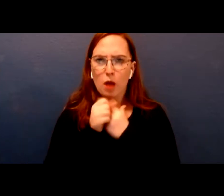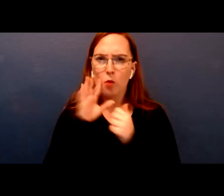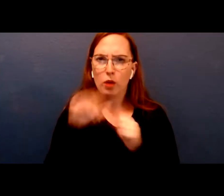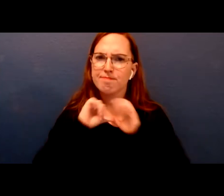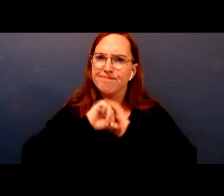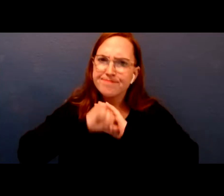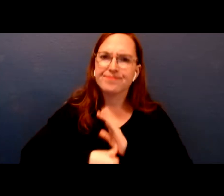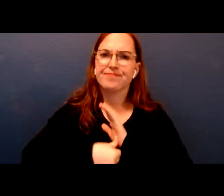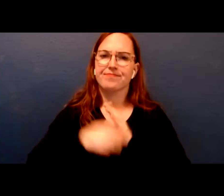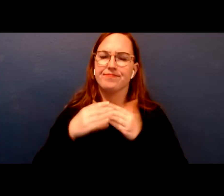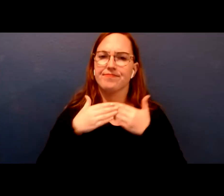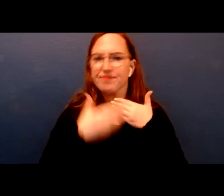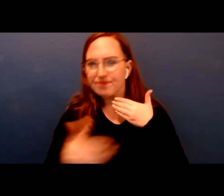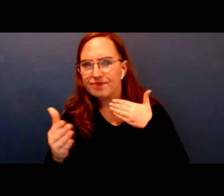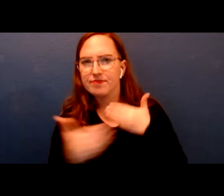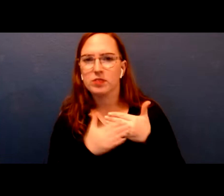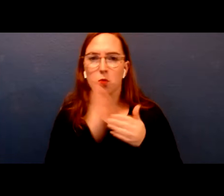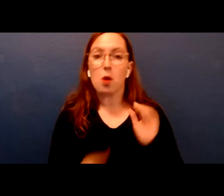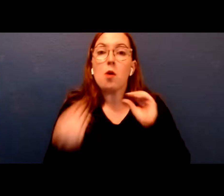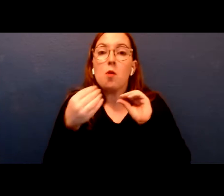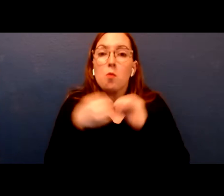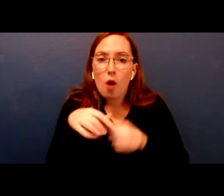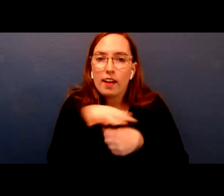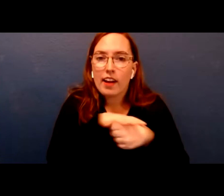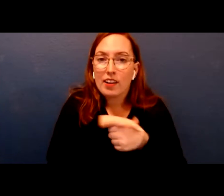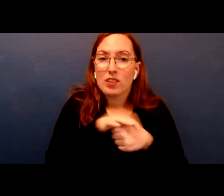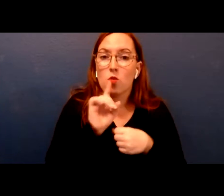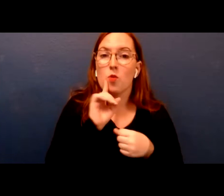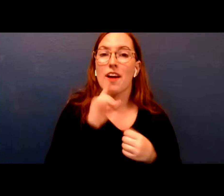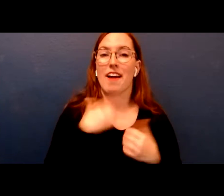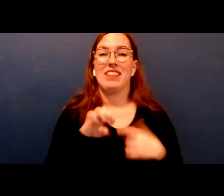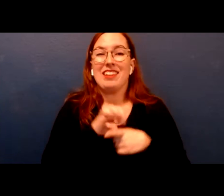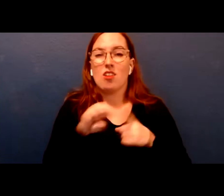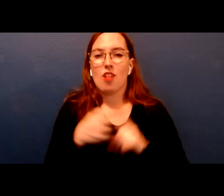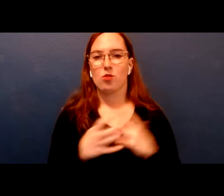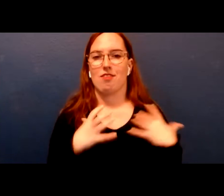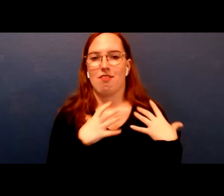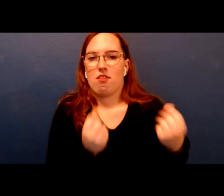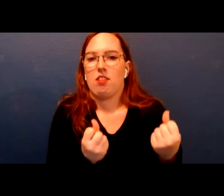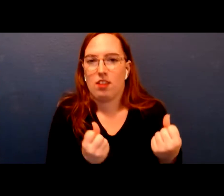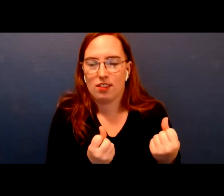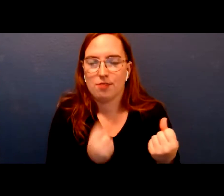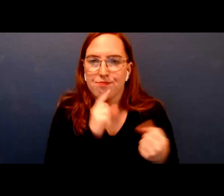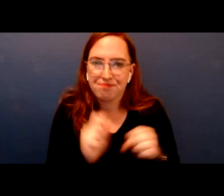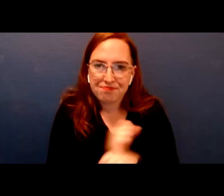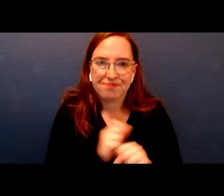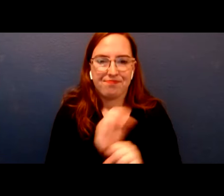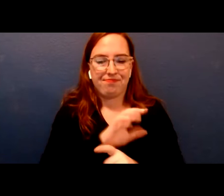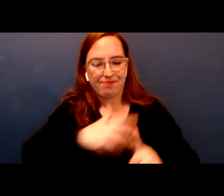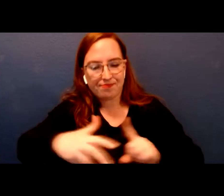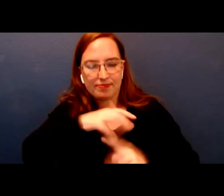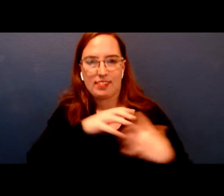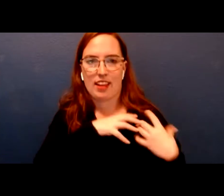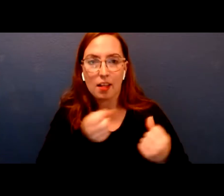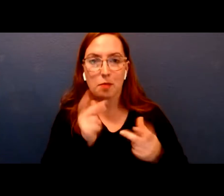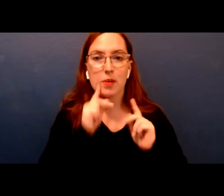more places where we have more ecologically healthy park, and people get to go out and enjoy it. And that begins to mitigate